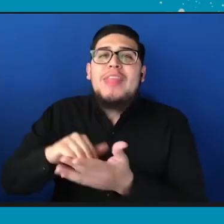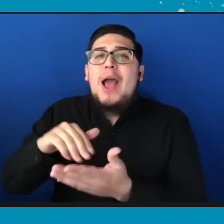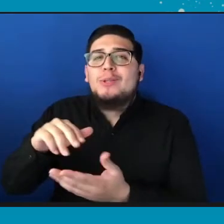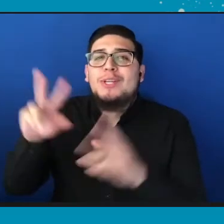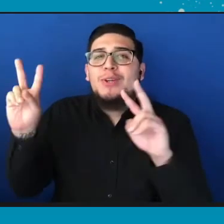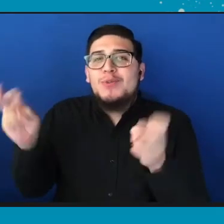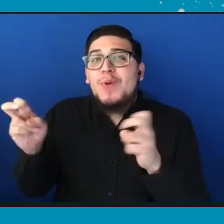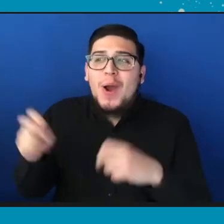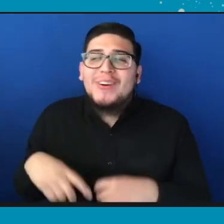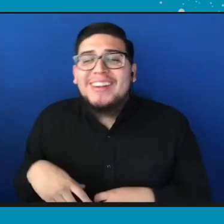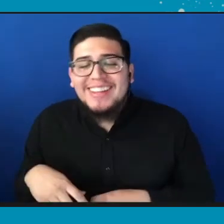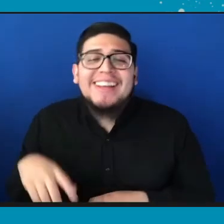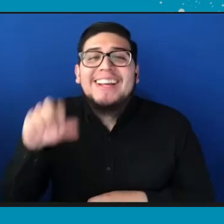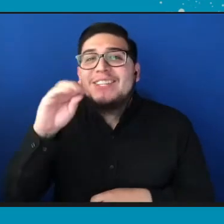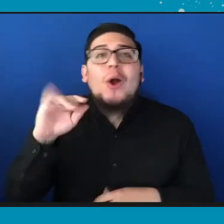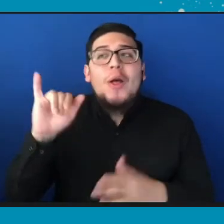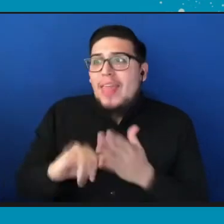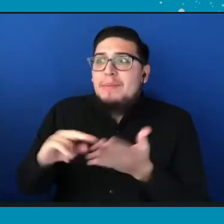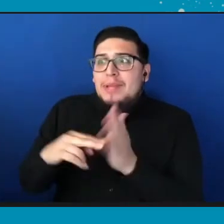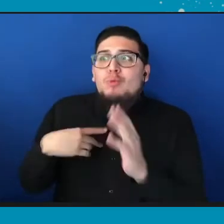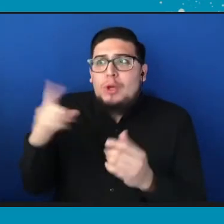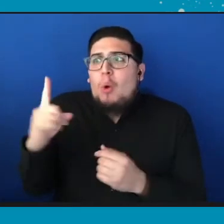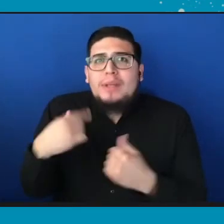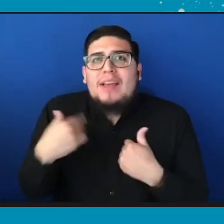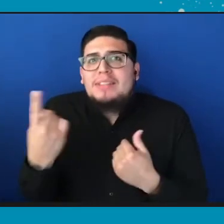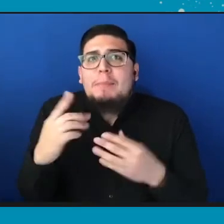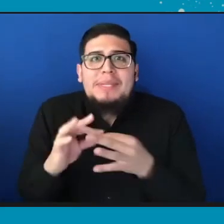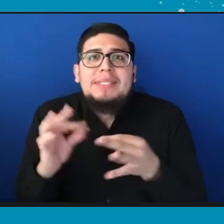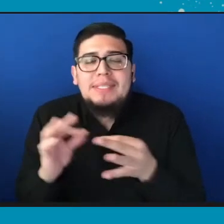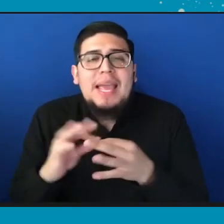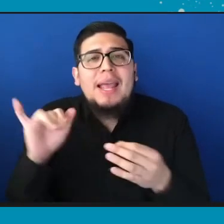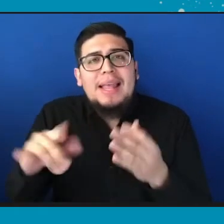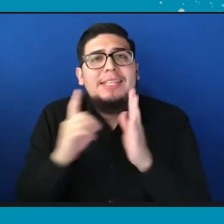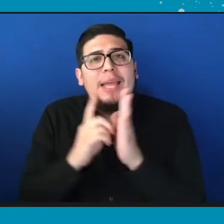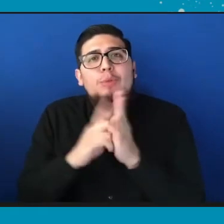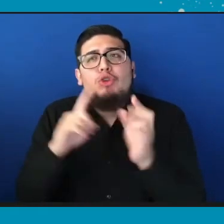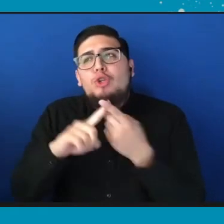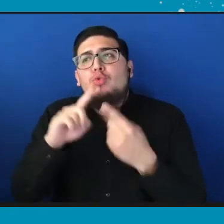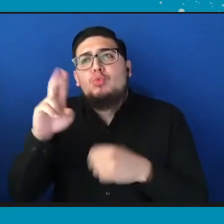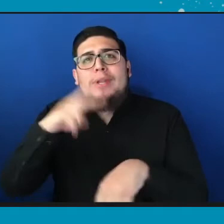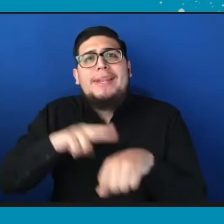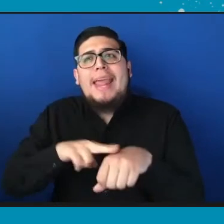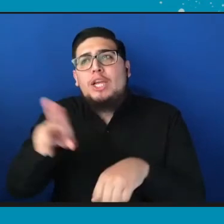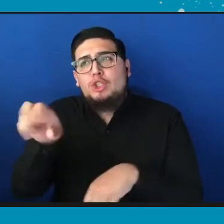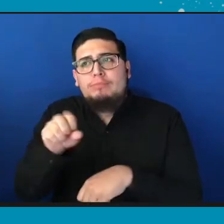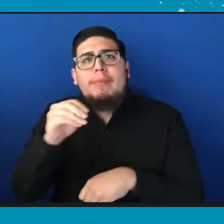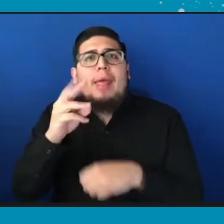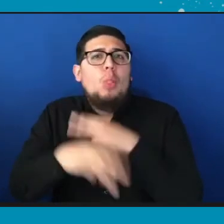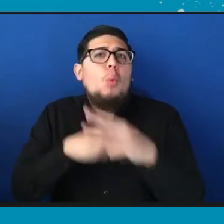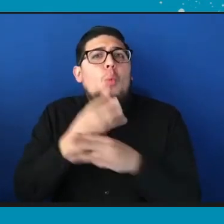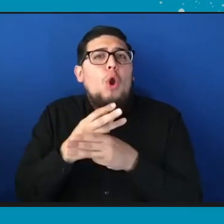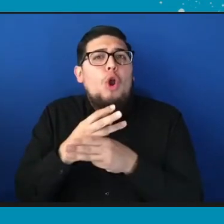something to say. And that's what we demonstrated to the nation and to the world, both in November